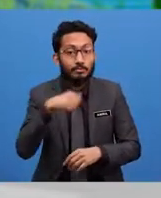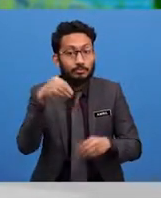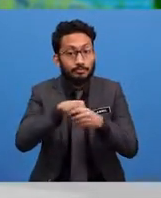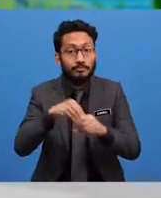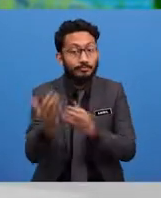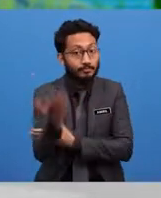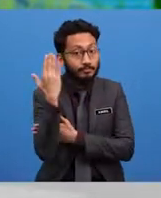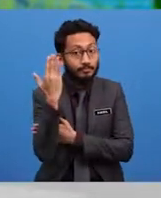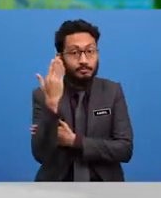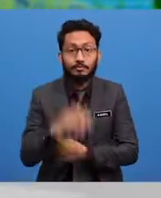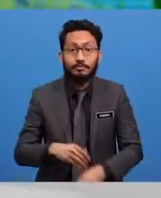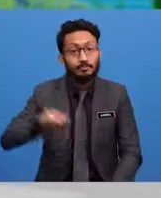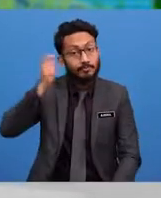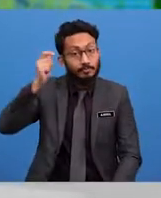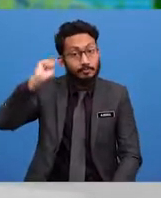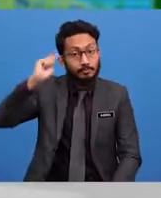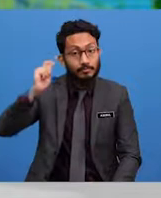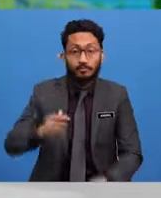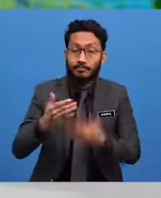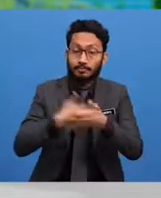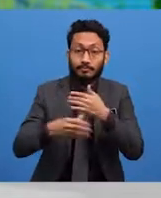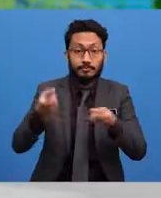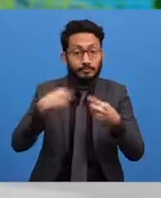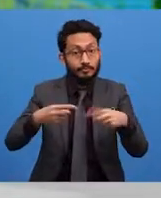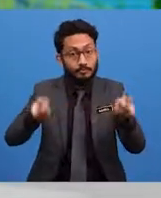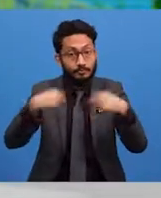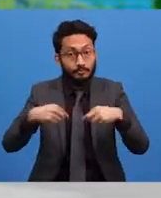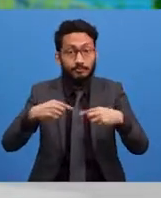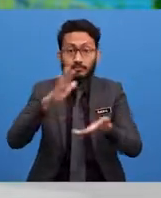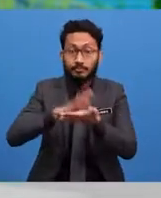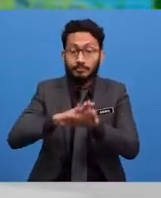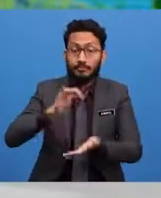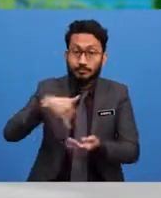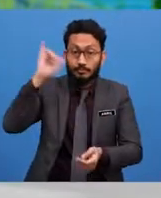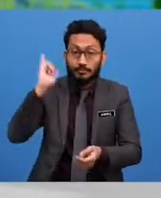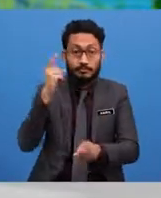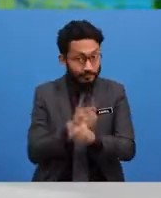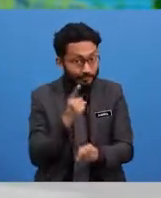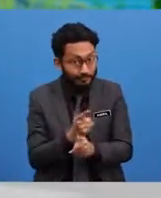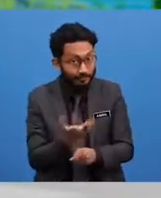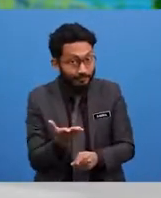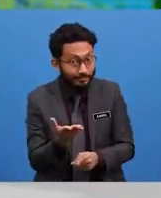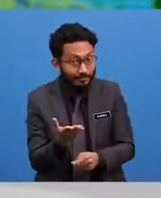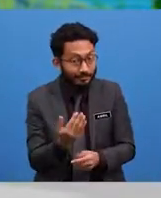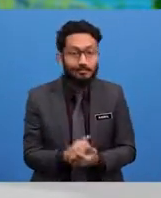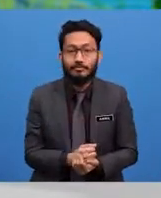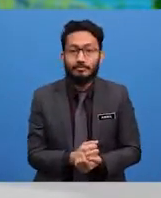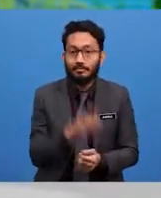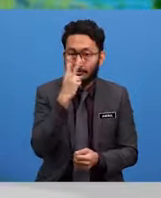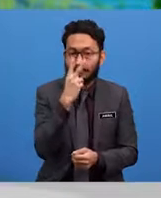morning and took a shower before you left the school yesterday, right?